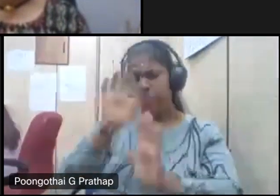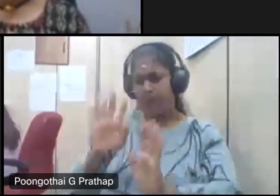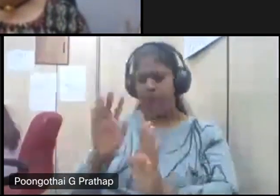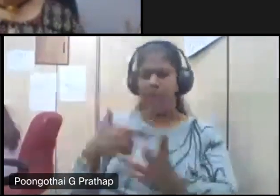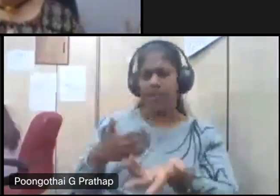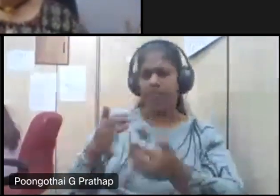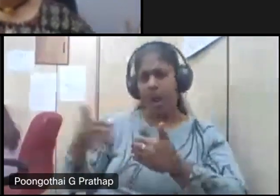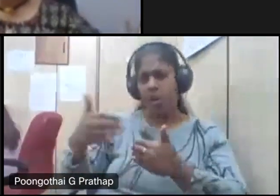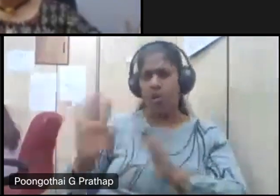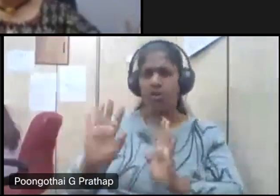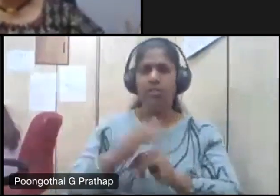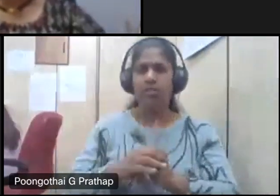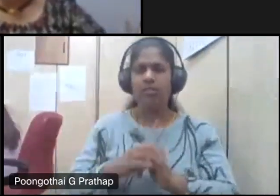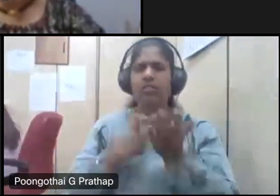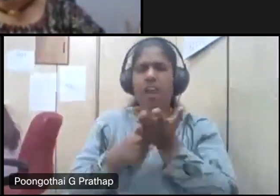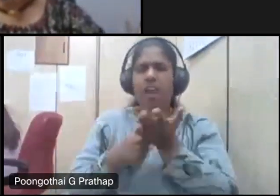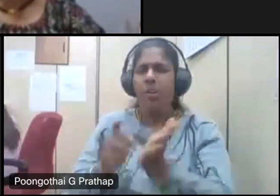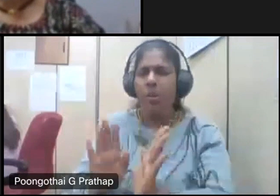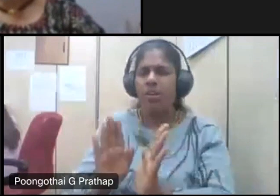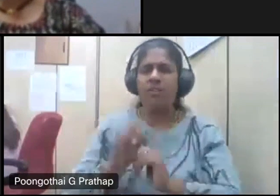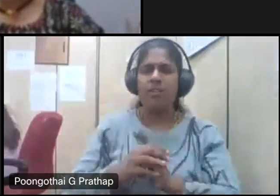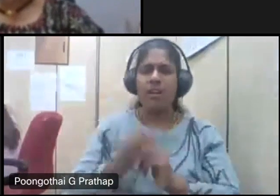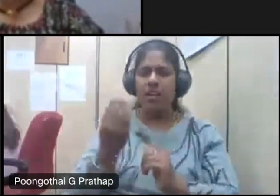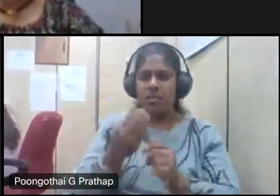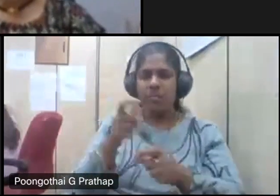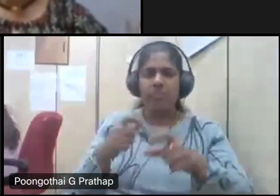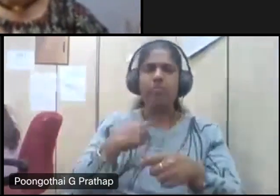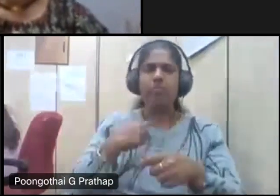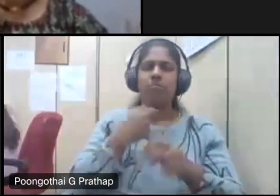ma'am, anyway, some of them are saying your voice is not